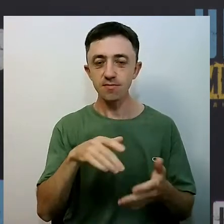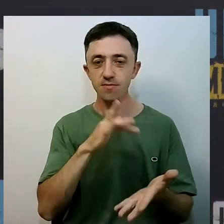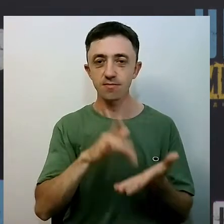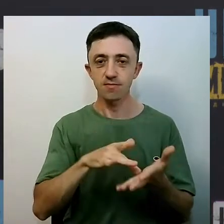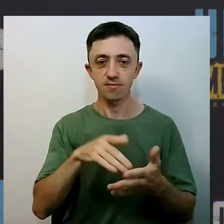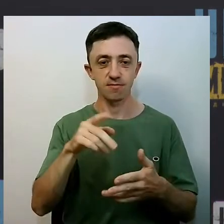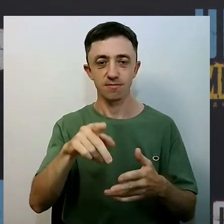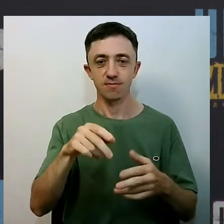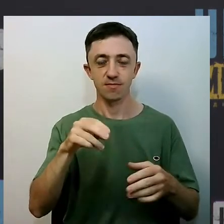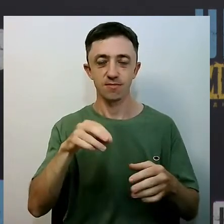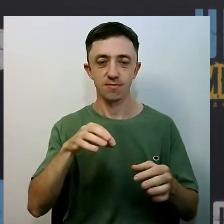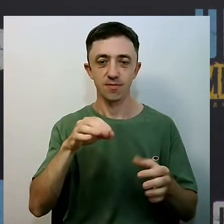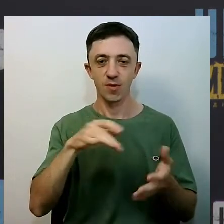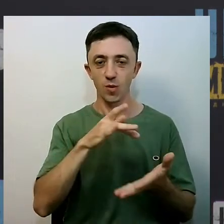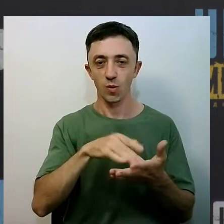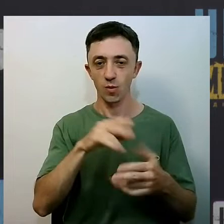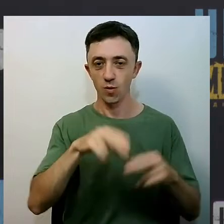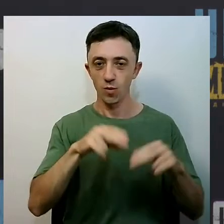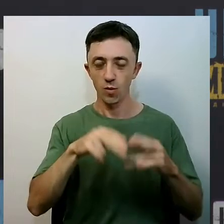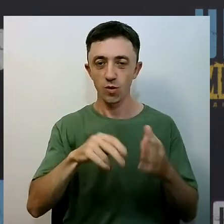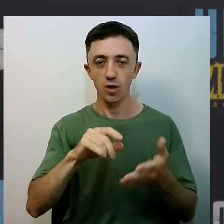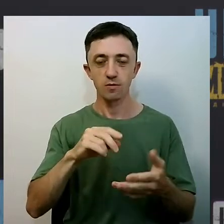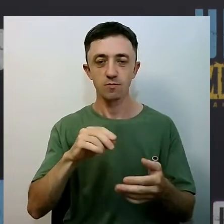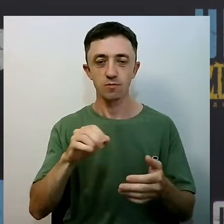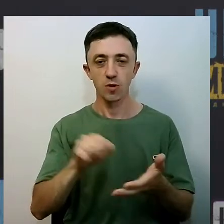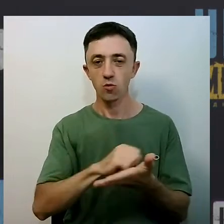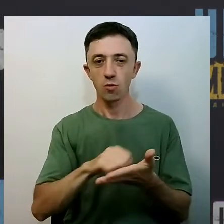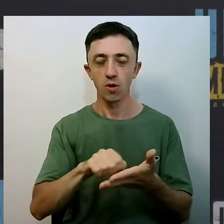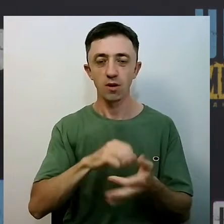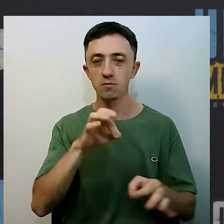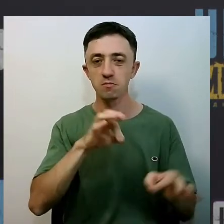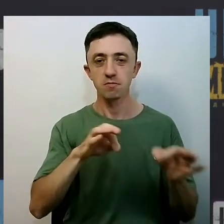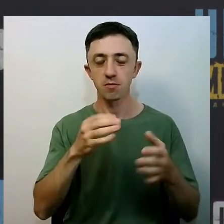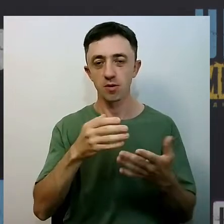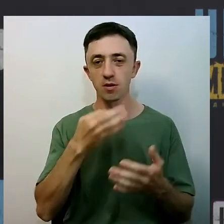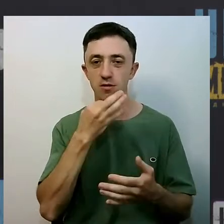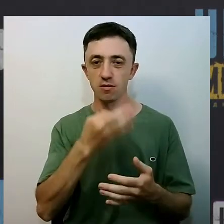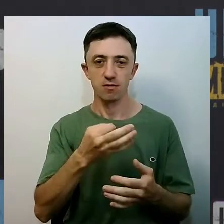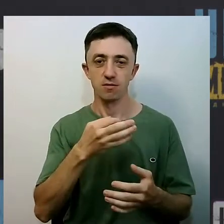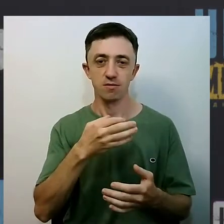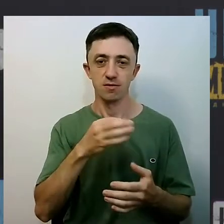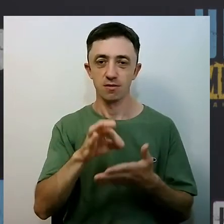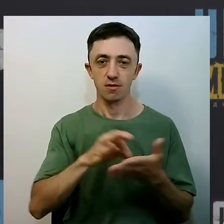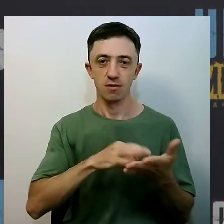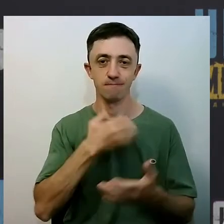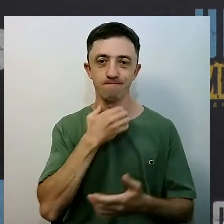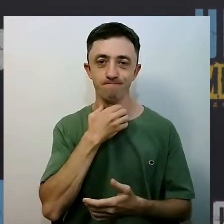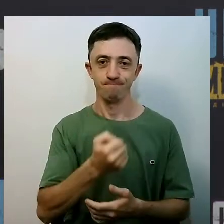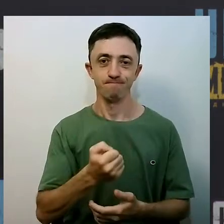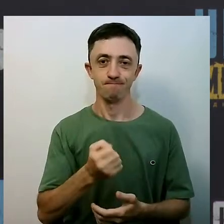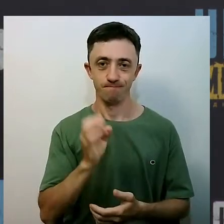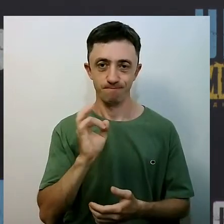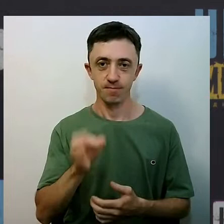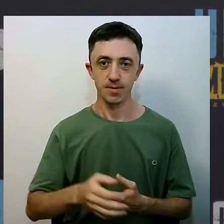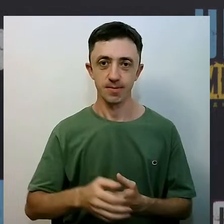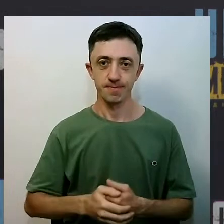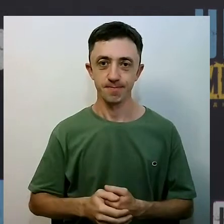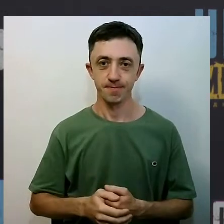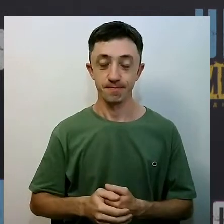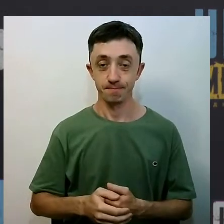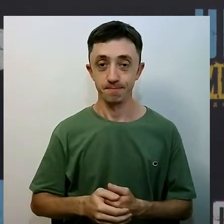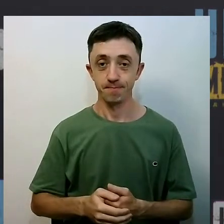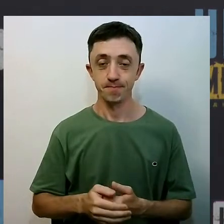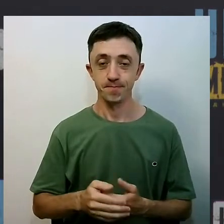very narrow topic. And if we ask someone about what is special